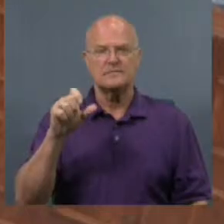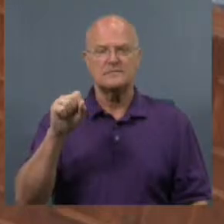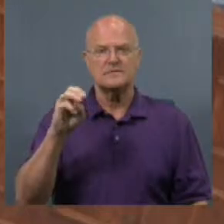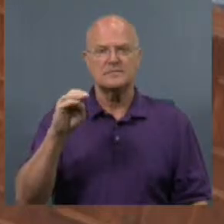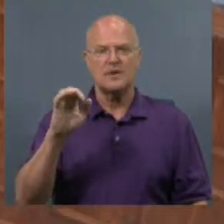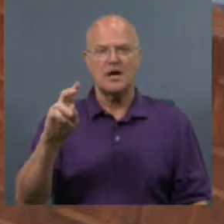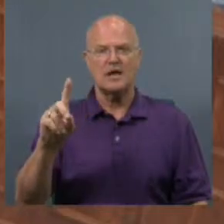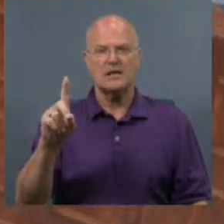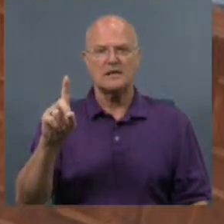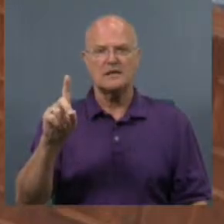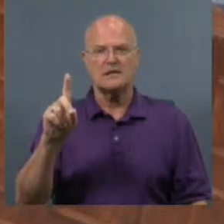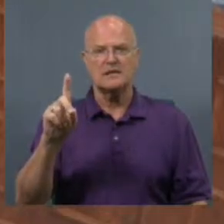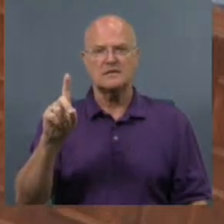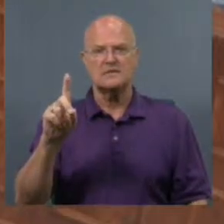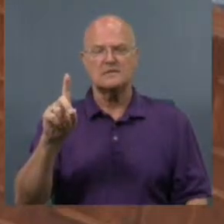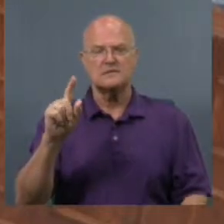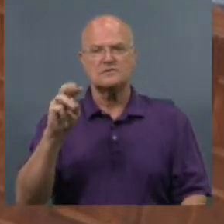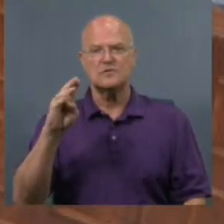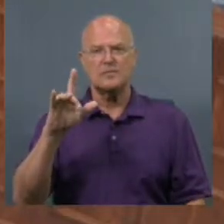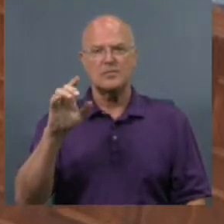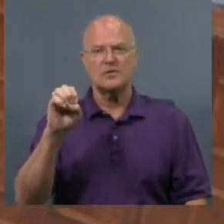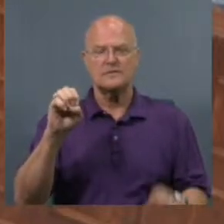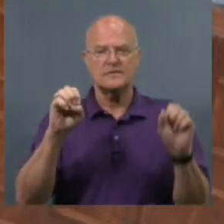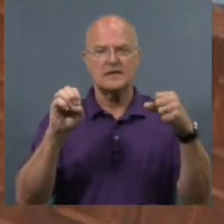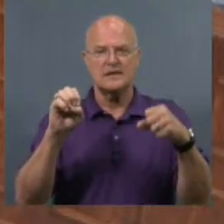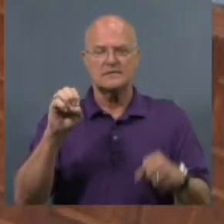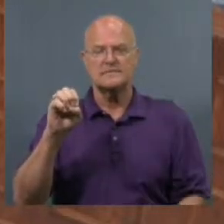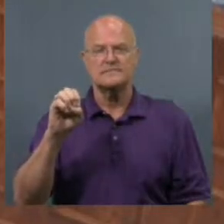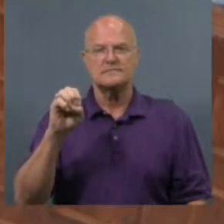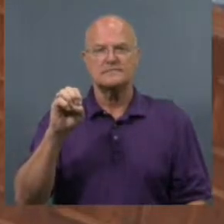Samad? Trimble? Yay.